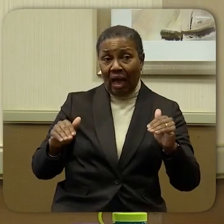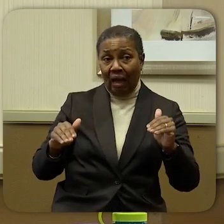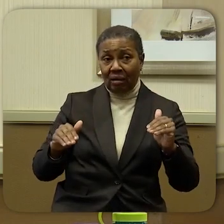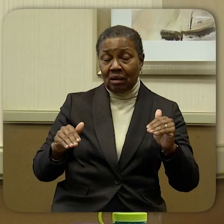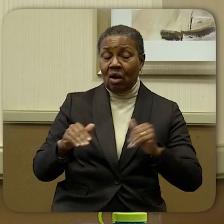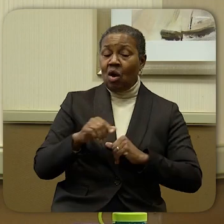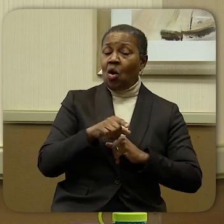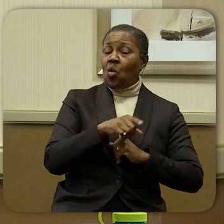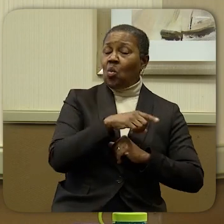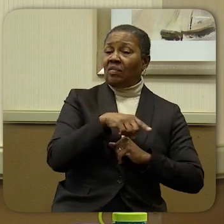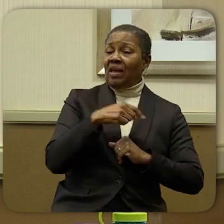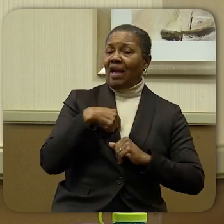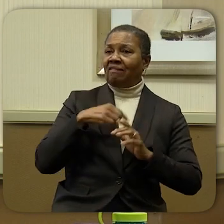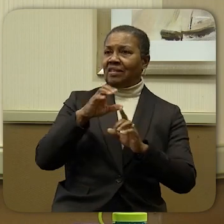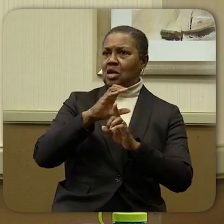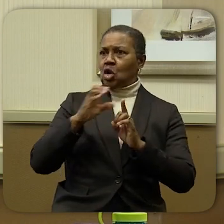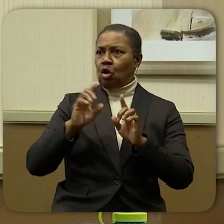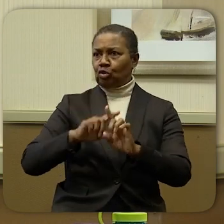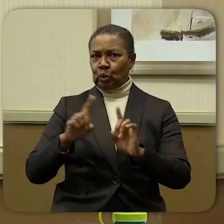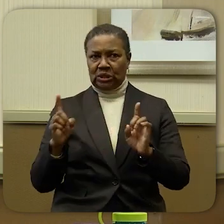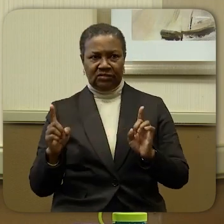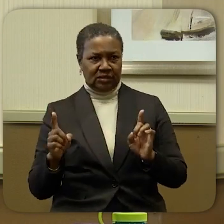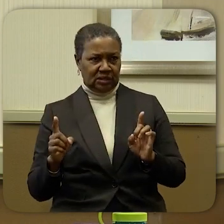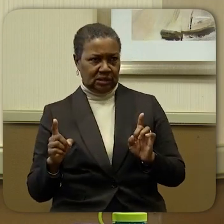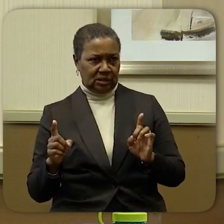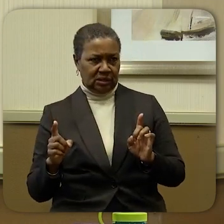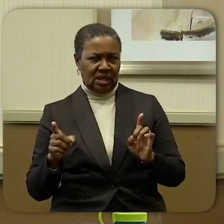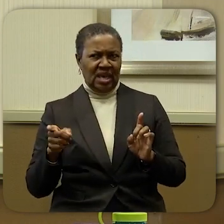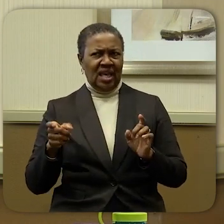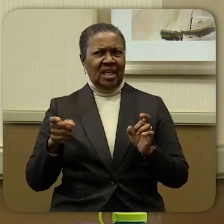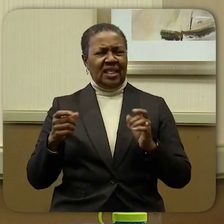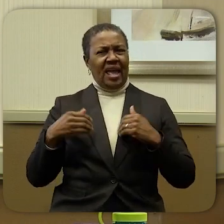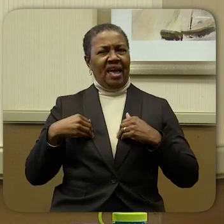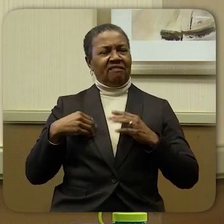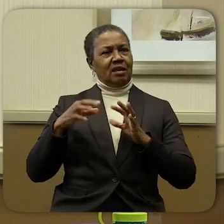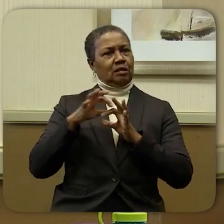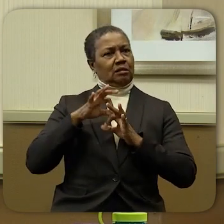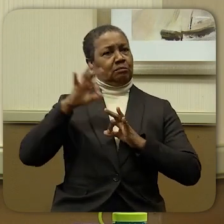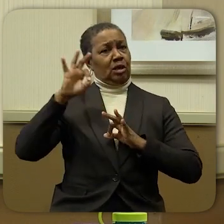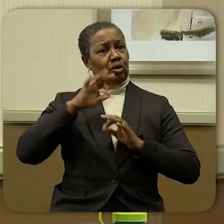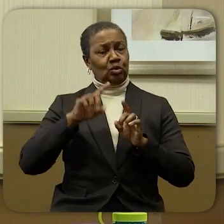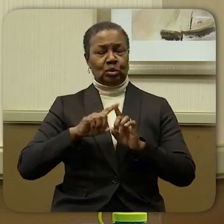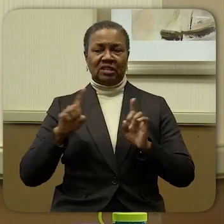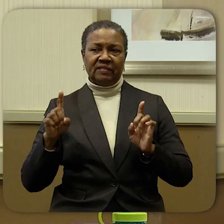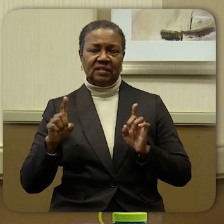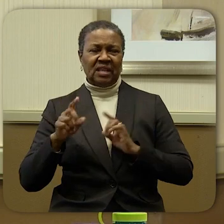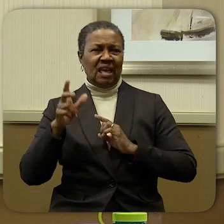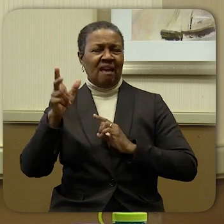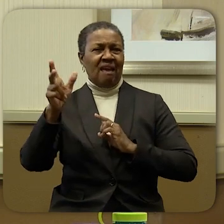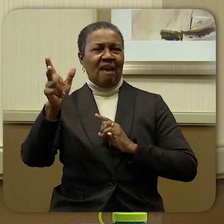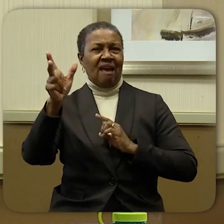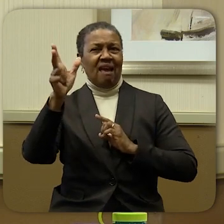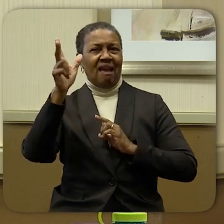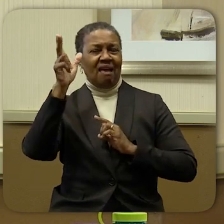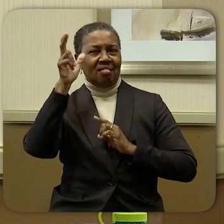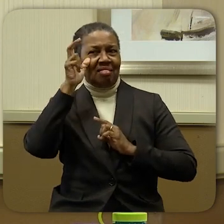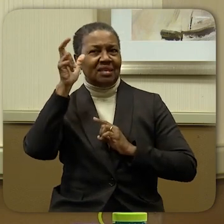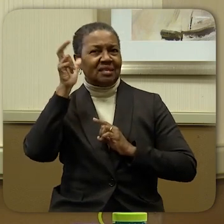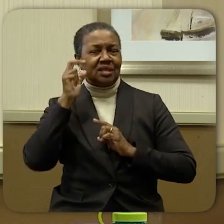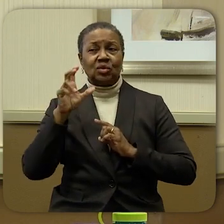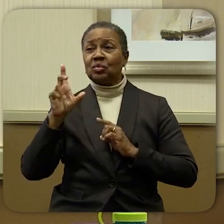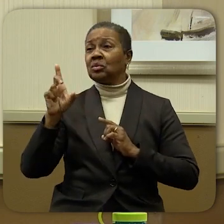dealing with the cultural difference. They're dealing with the spiritual difference. And just listening to Deidre about